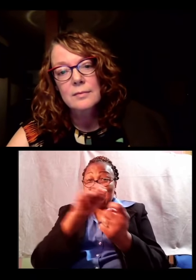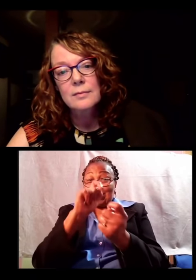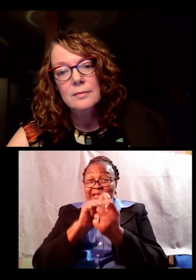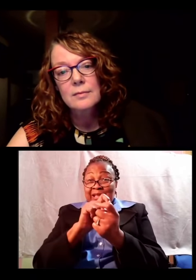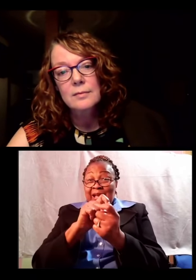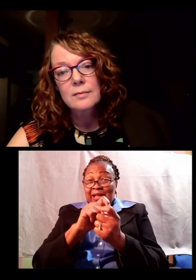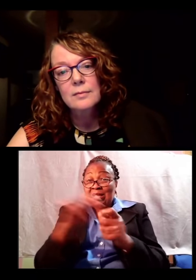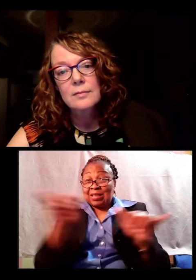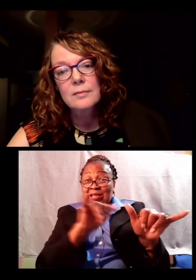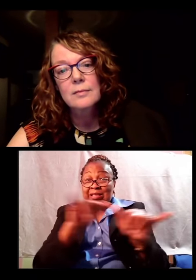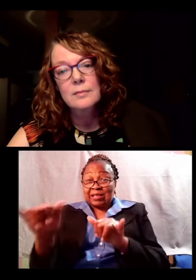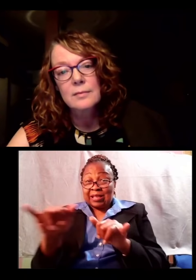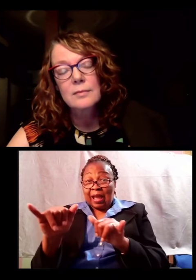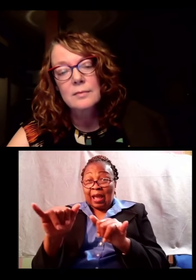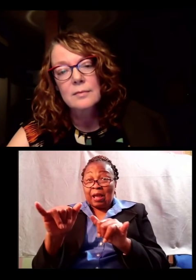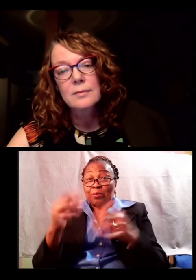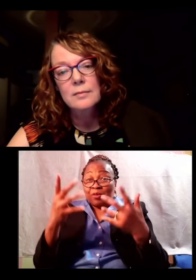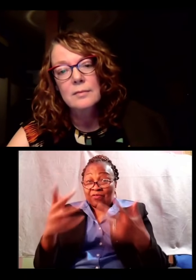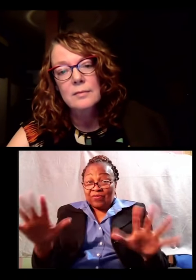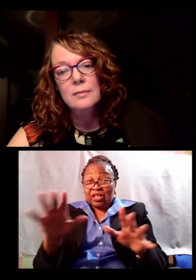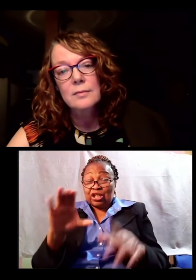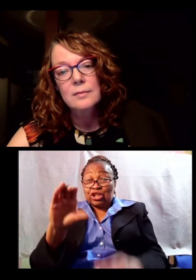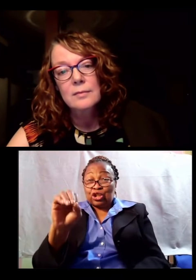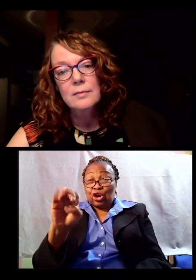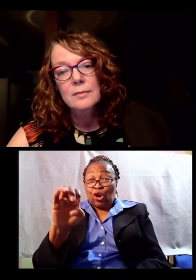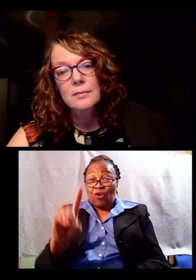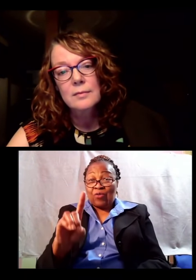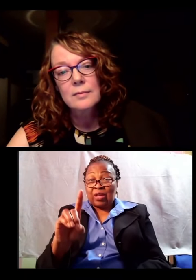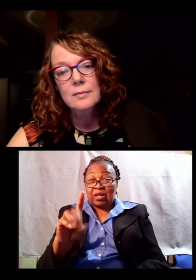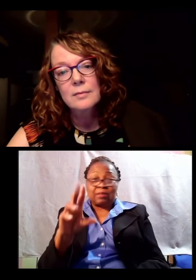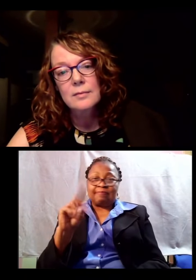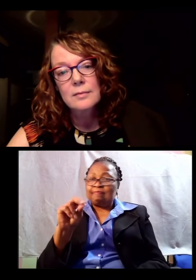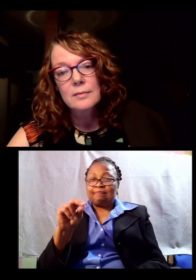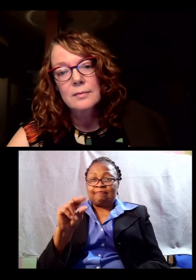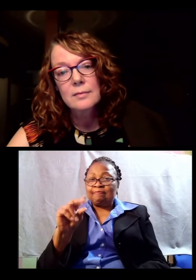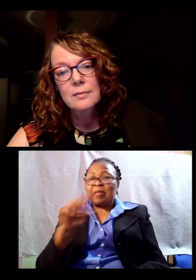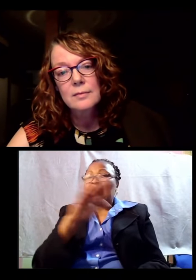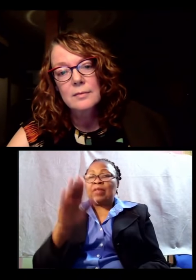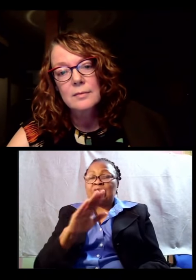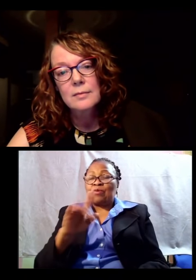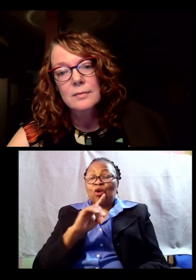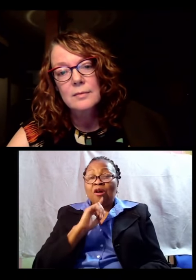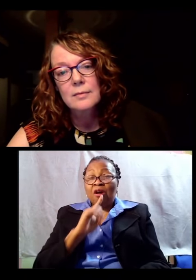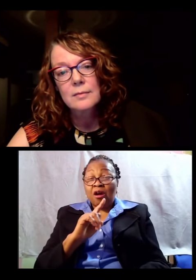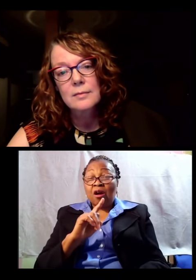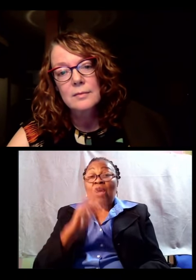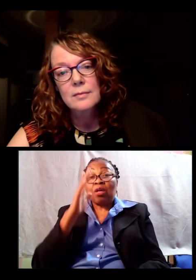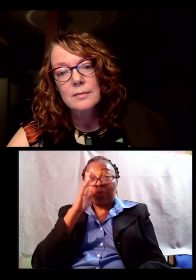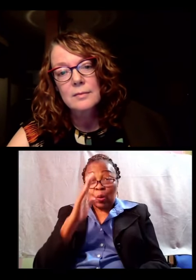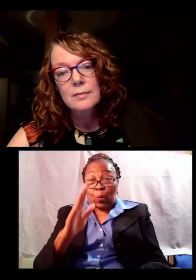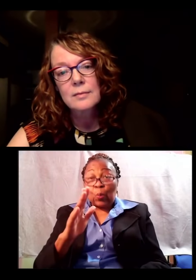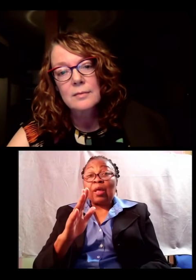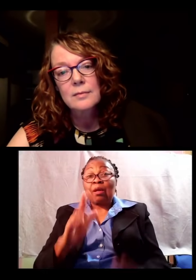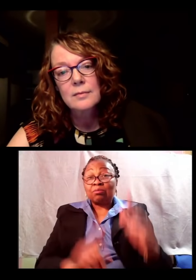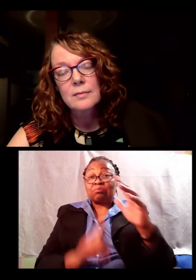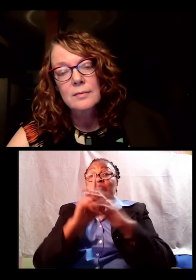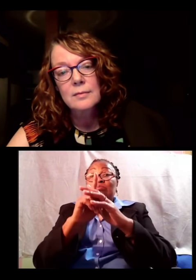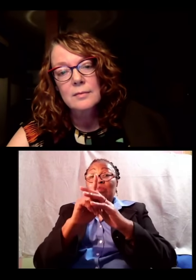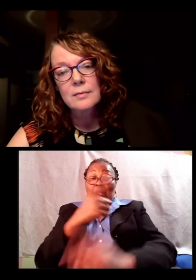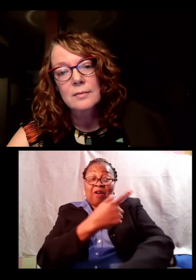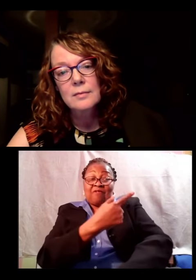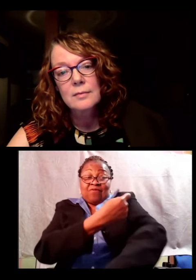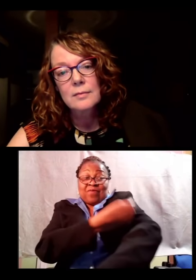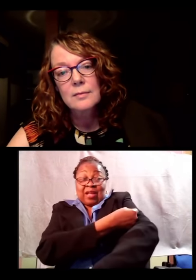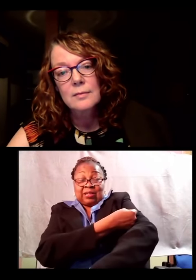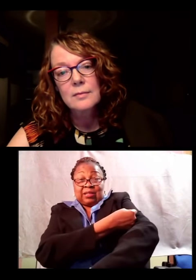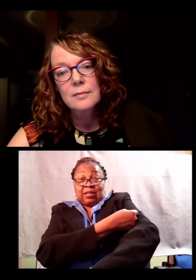side? No, they will not be, because they never are. But there will be a vaccine. And what I also